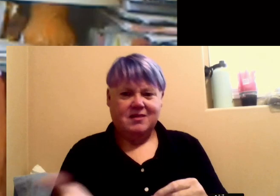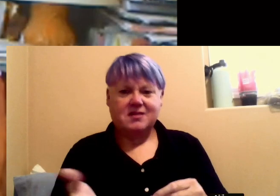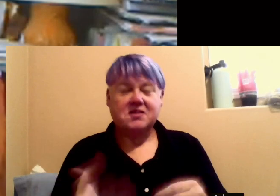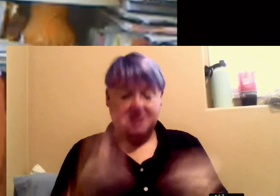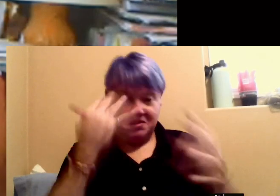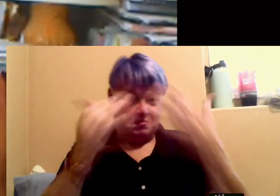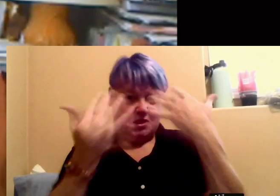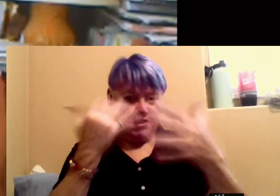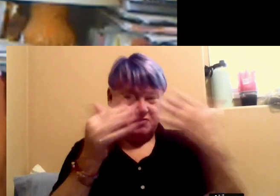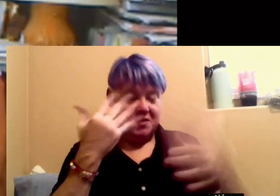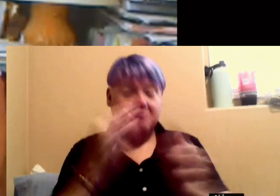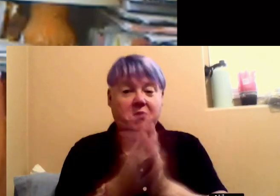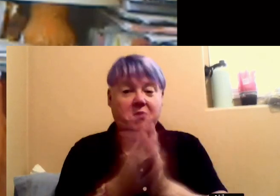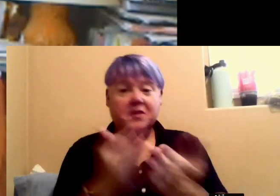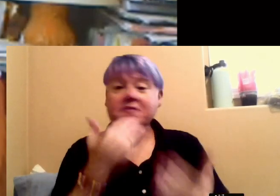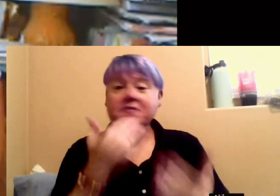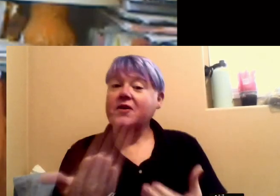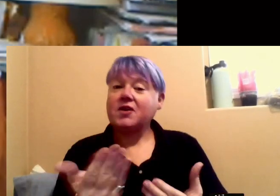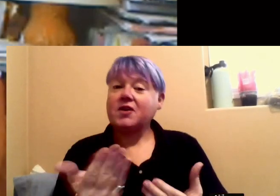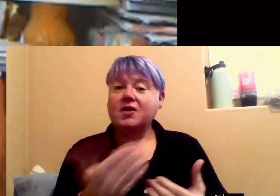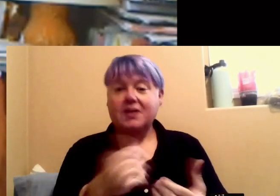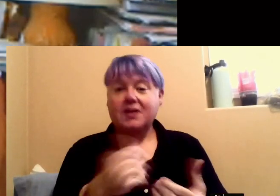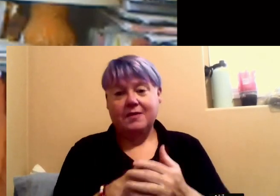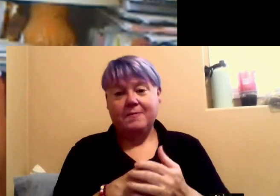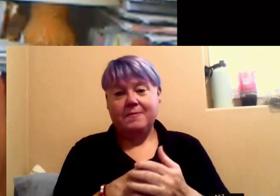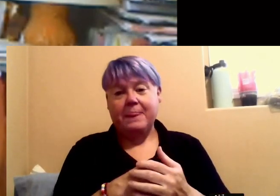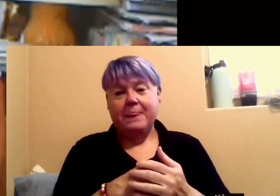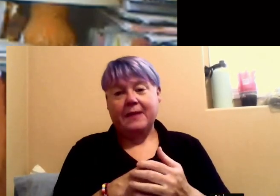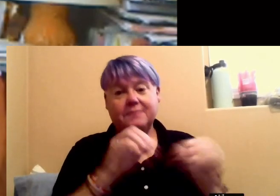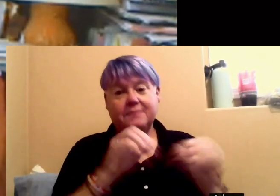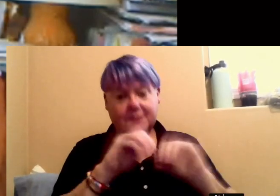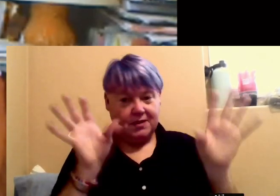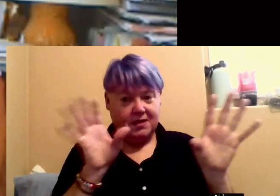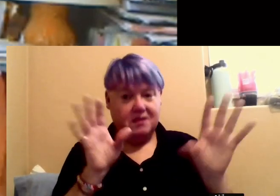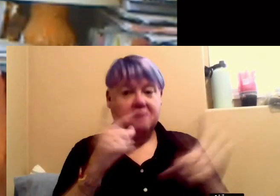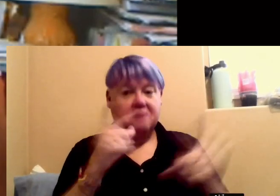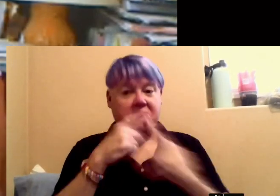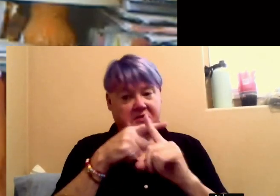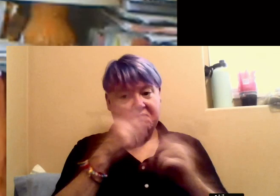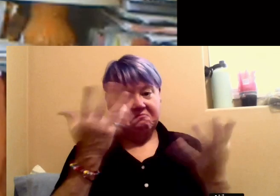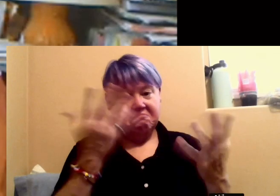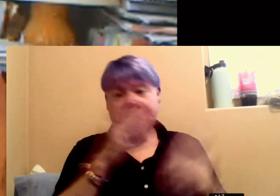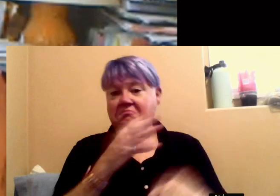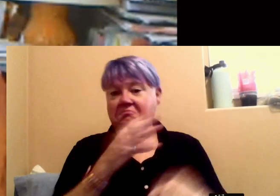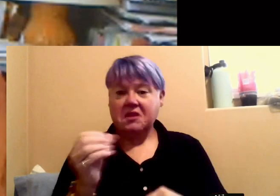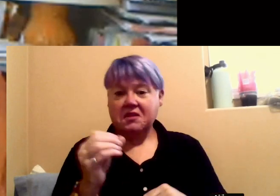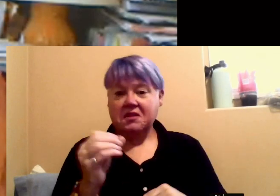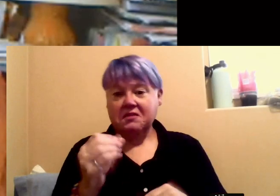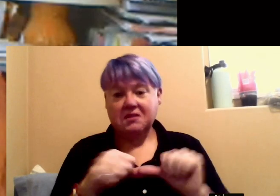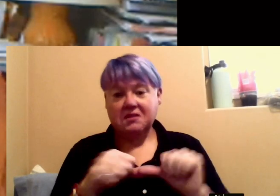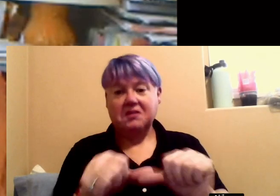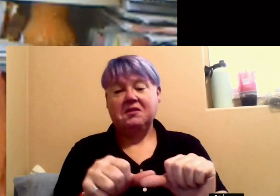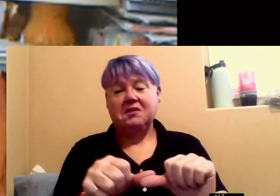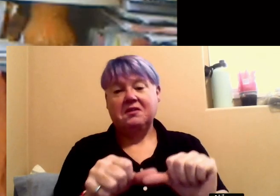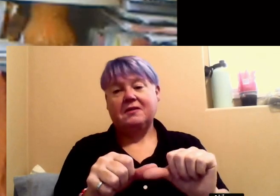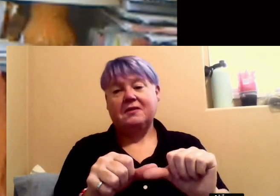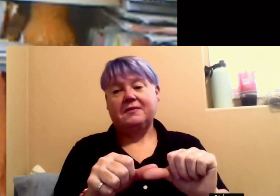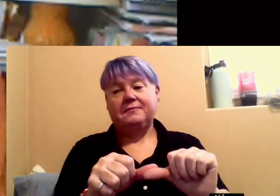come out that is very queer, positive, and so on and so forth. So